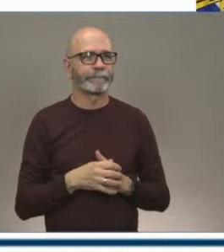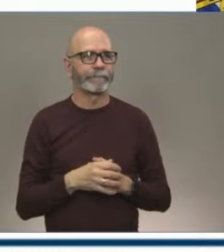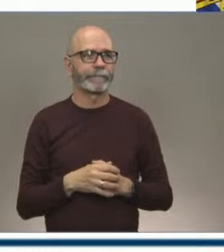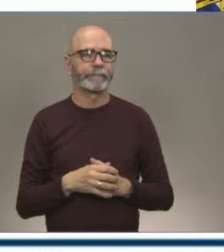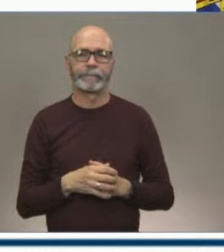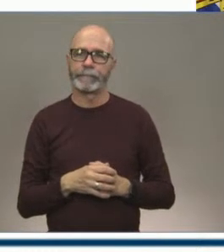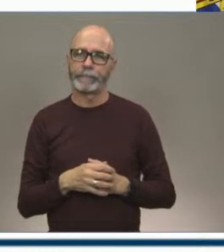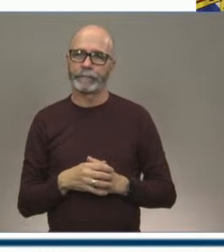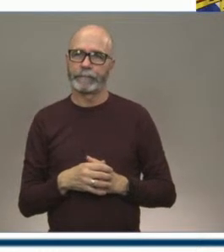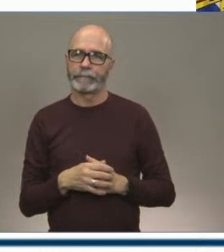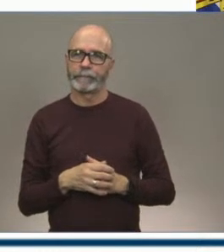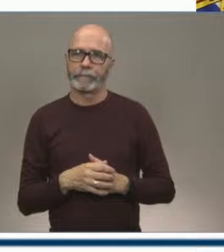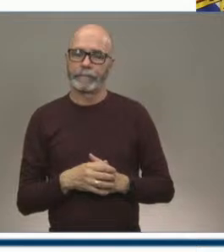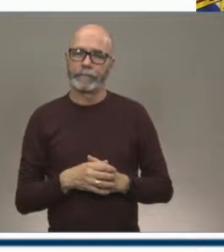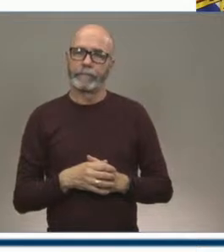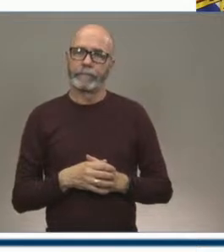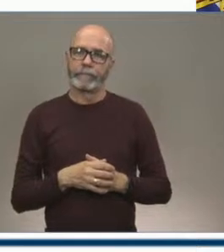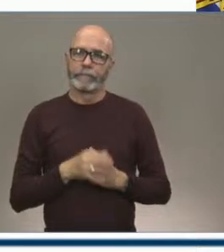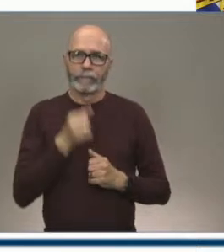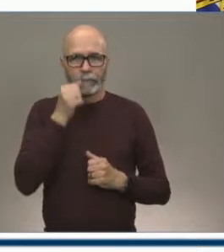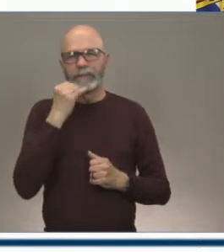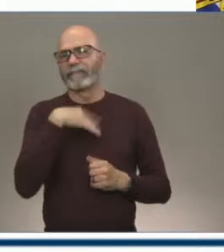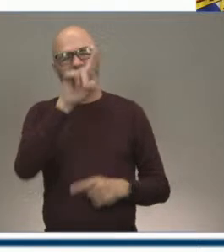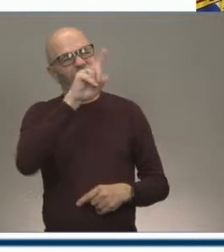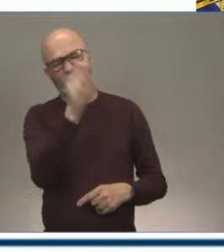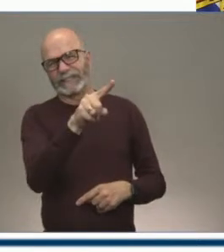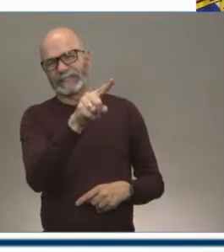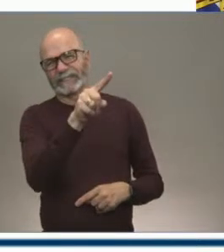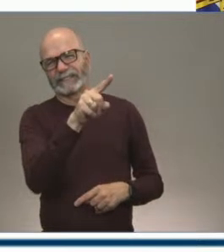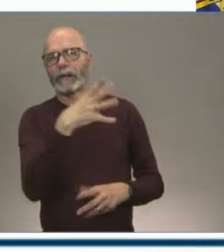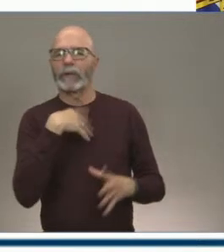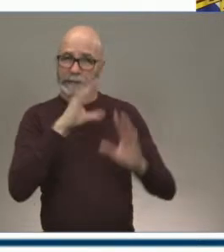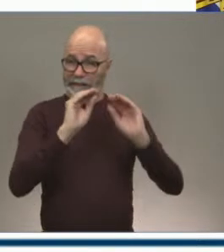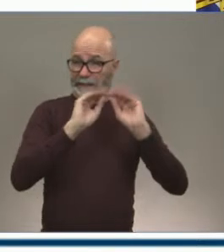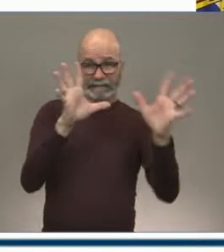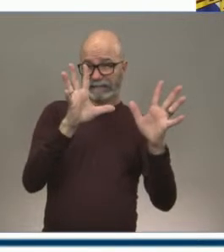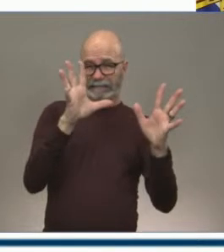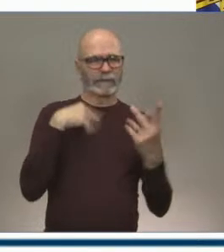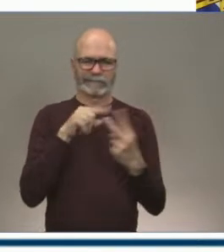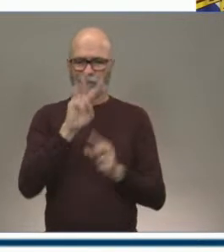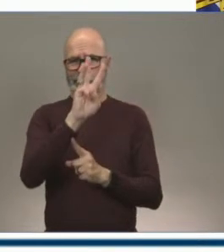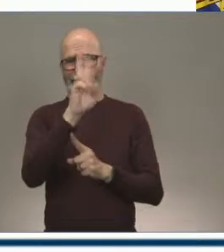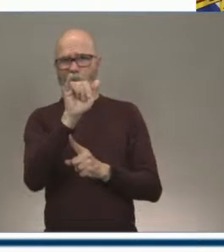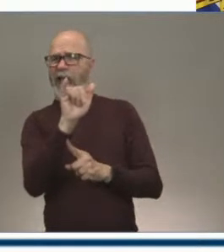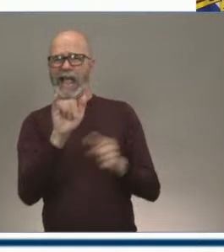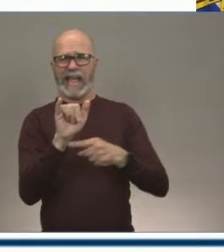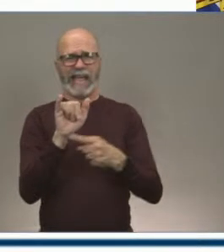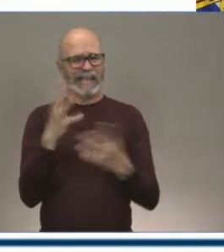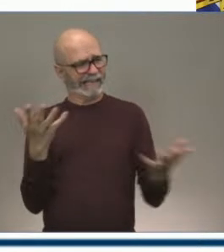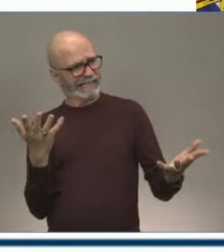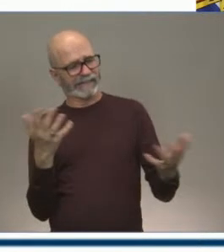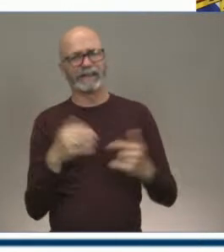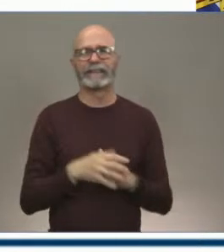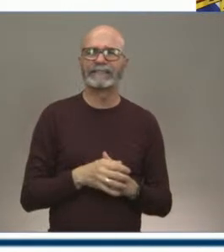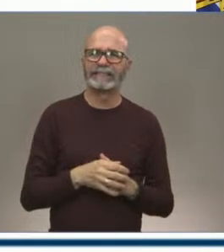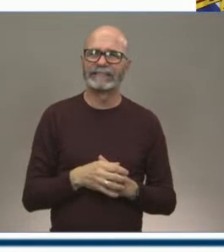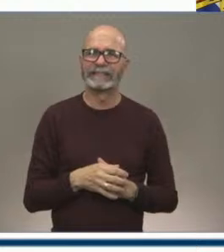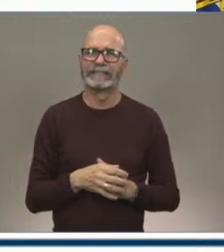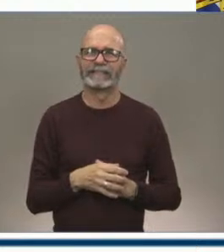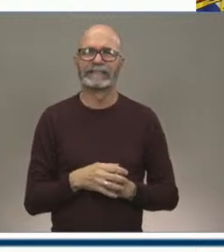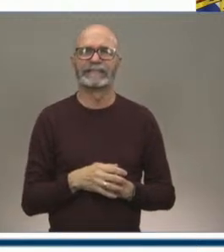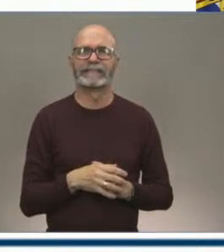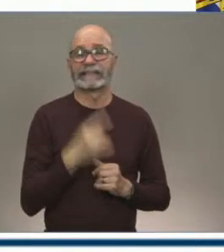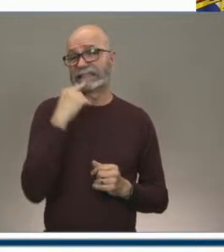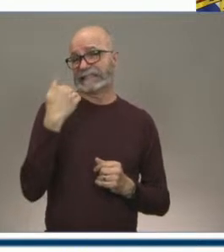that will help give us some clarity on the why, because I think it was either this past week or last week, got